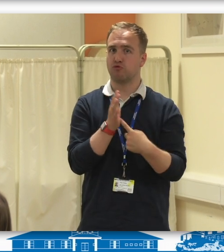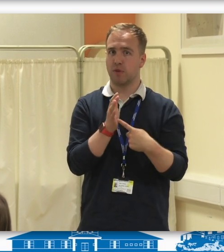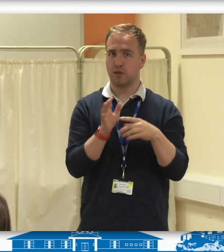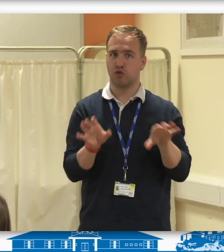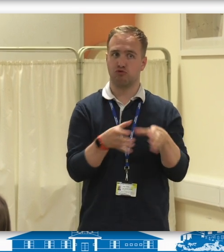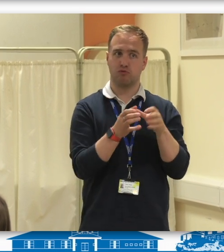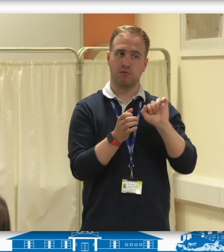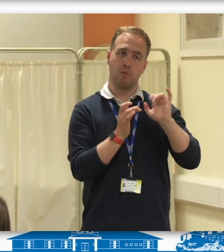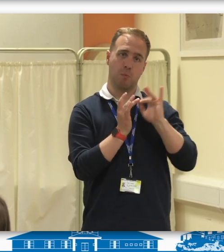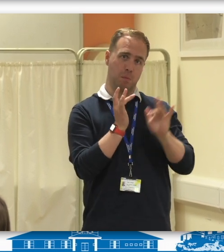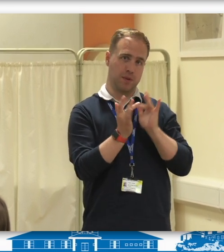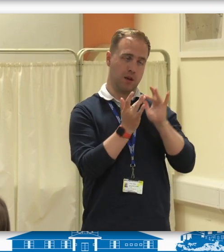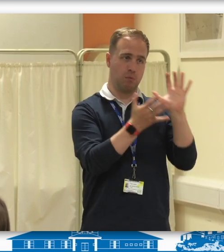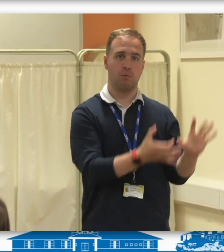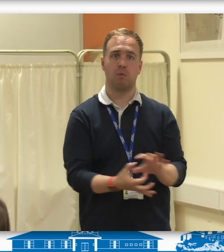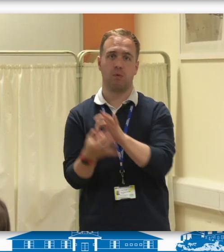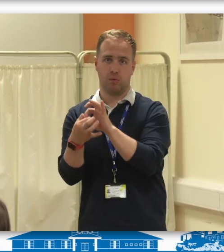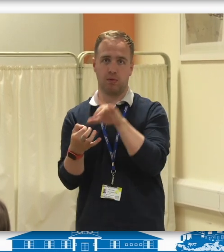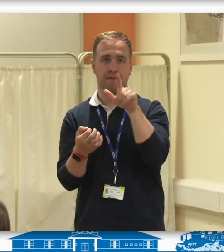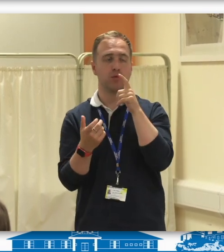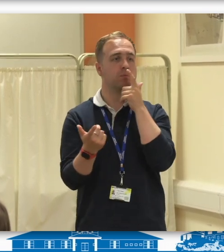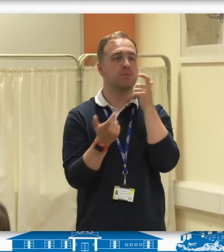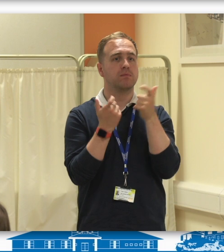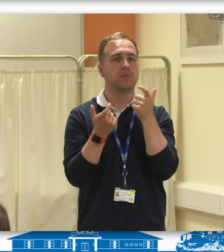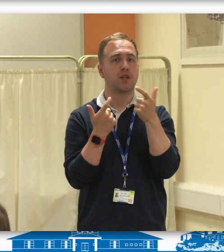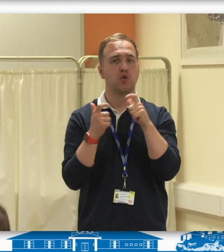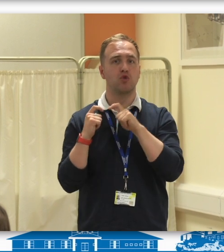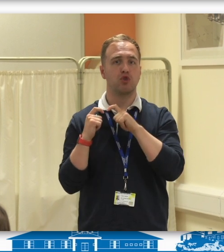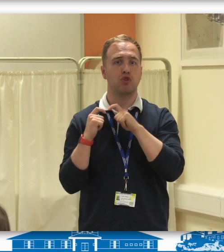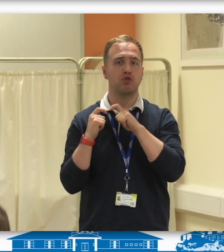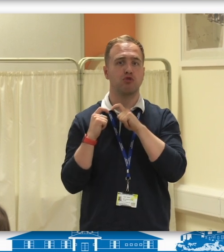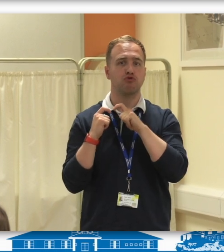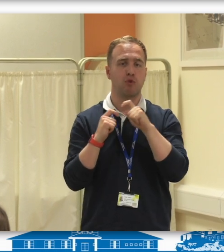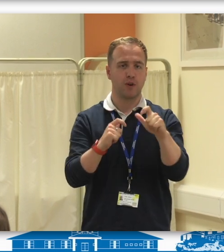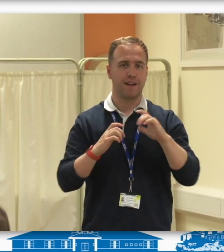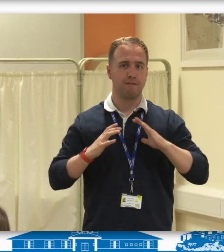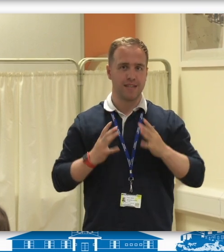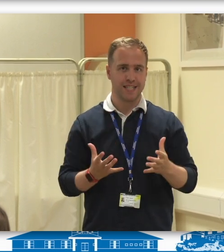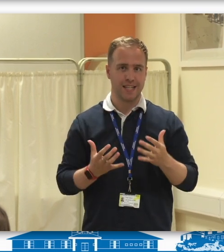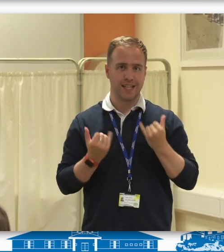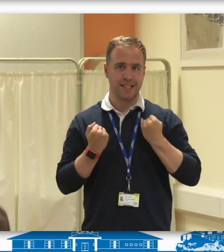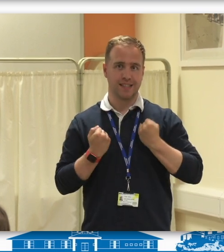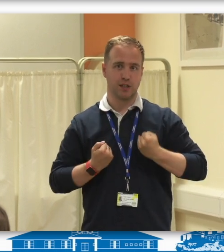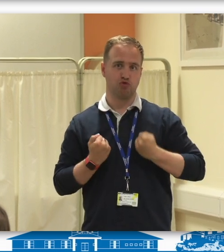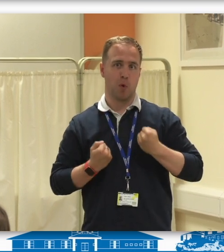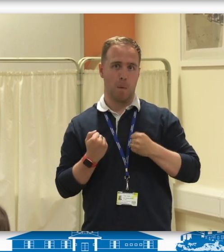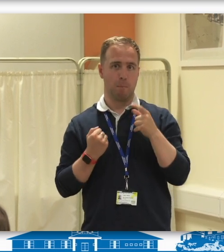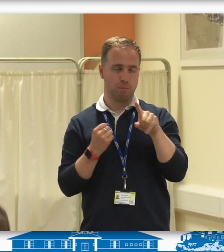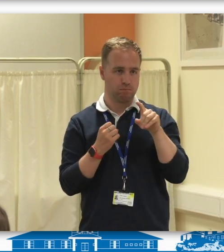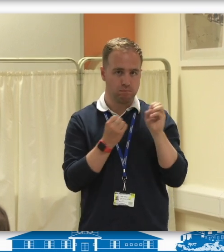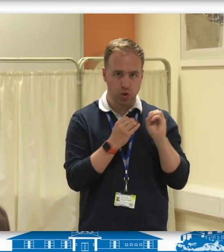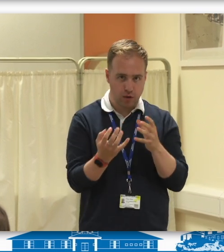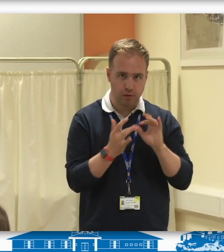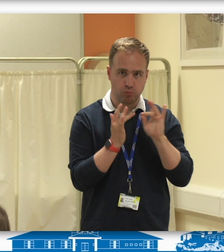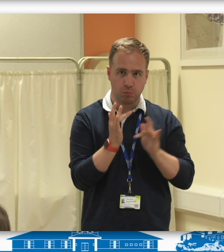Trust website. If you search for, at the minute, chronic fatigue syndrome, that will take you to our service website, and it's got access